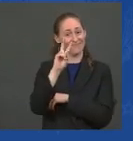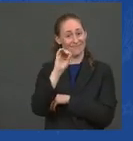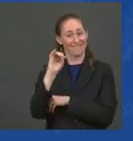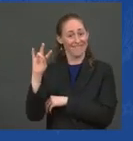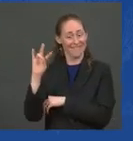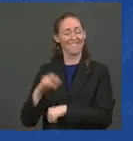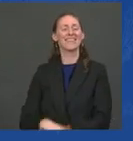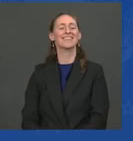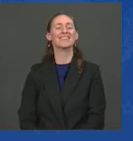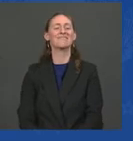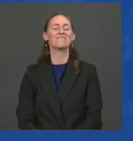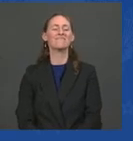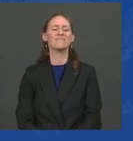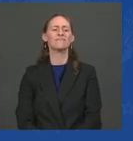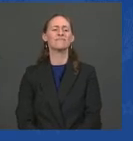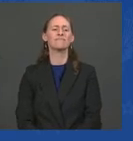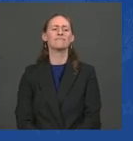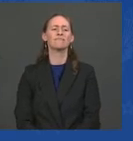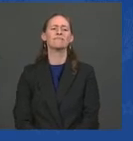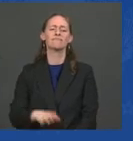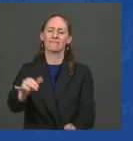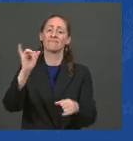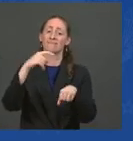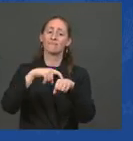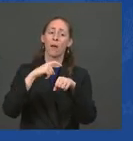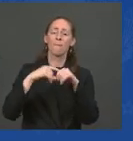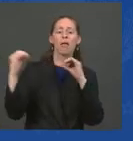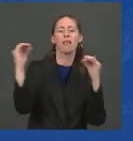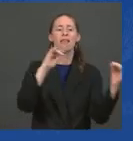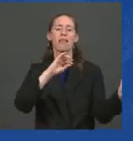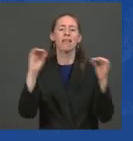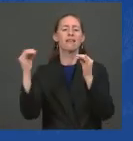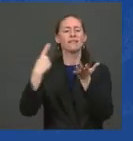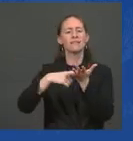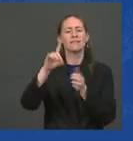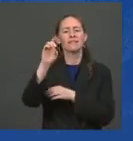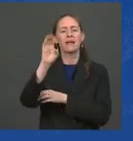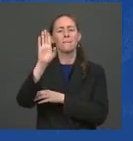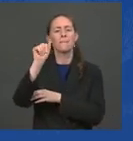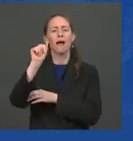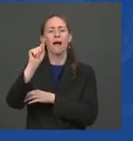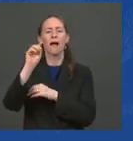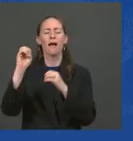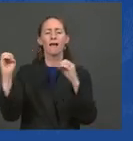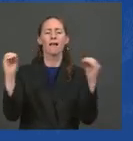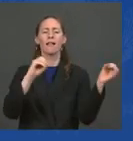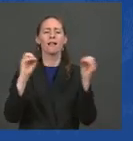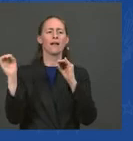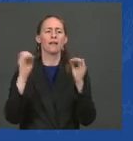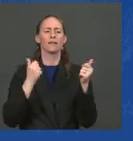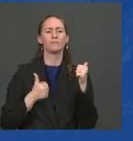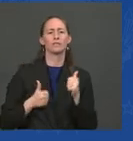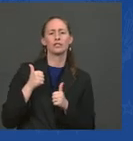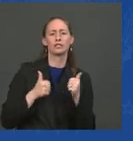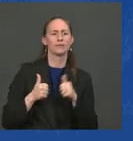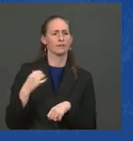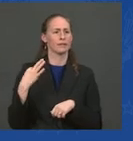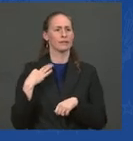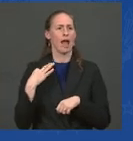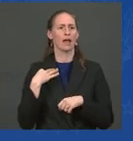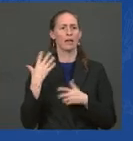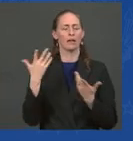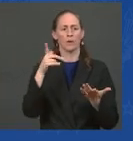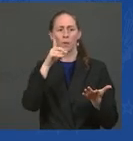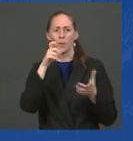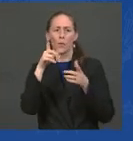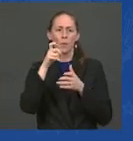participating in those endless debates. Which candidate flew to and from the debate with me? My friend, Joe Biden.